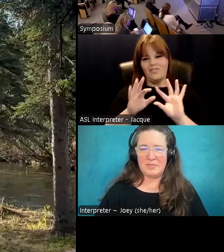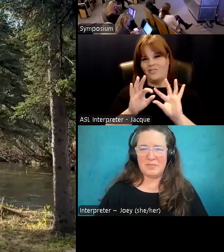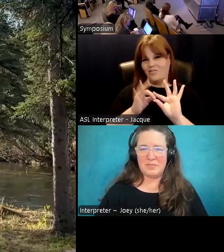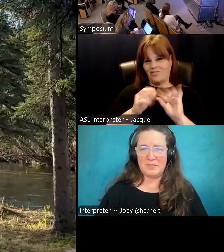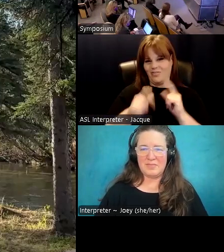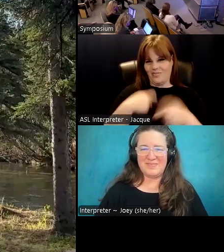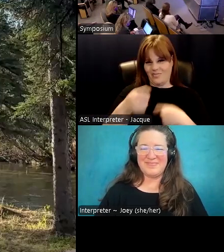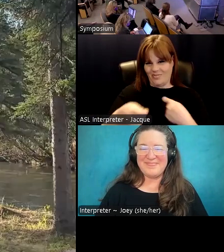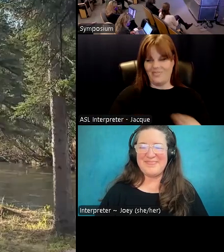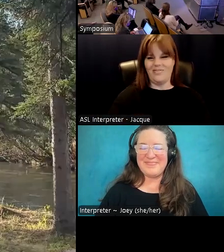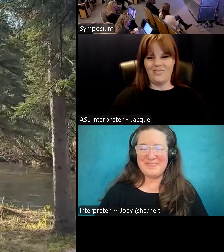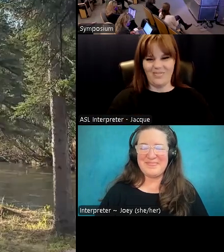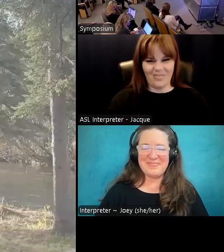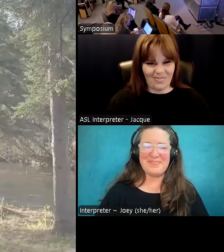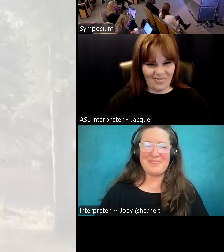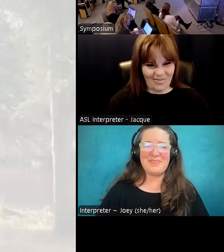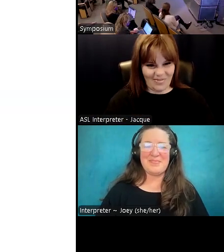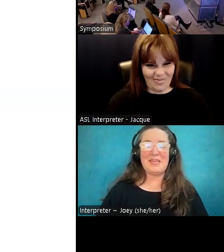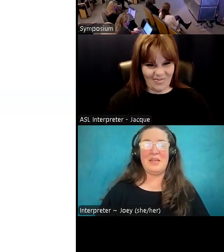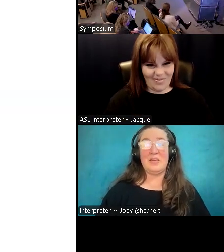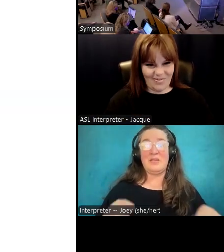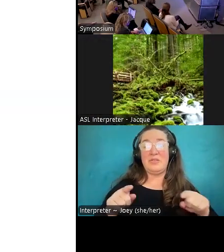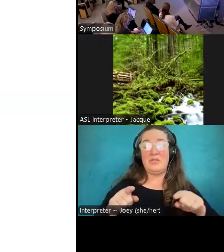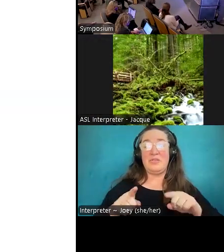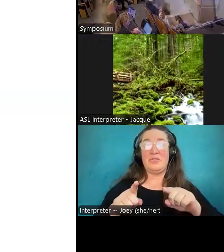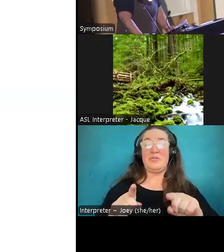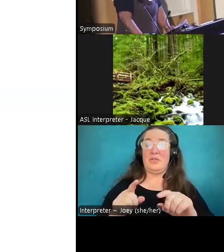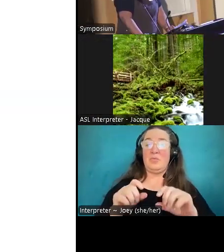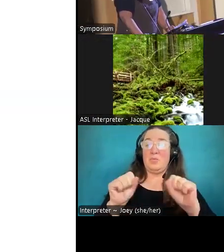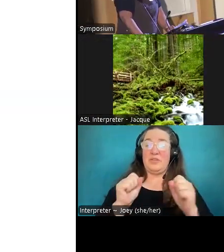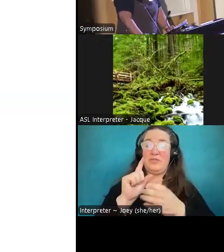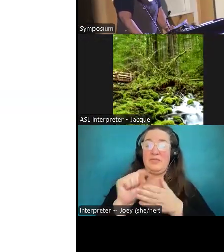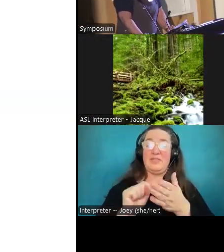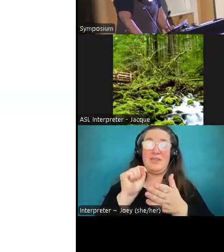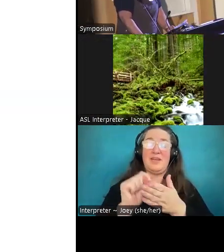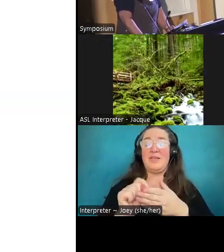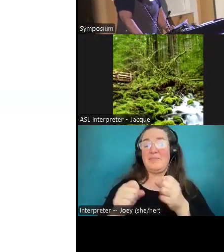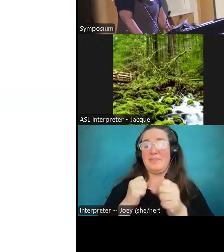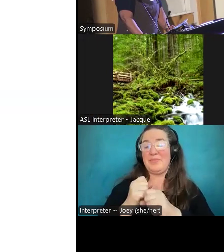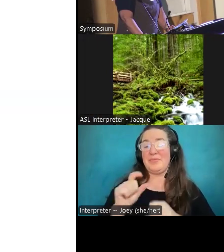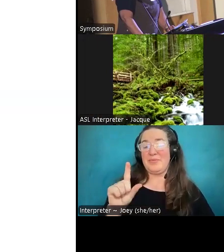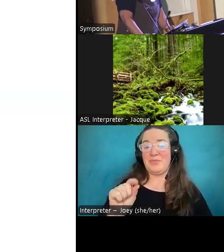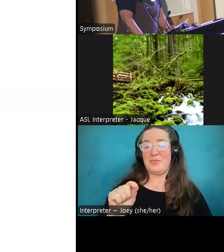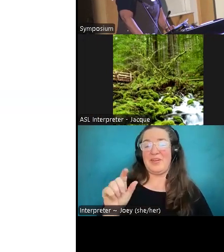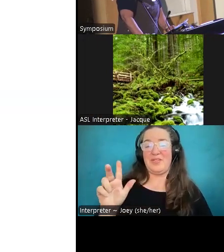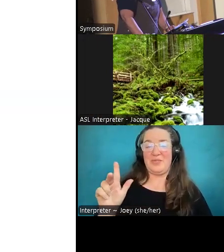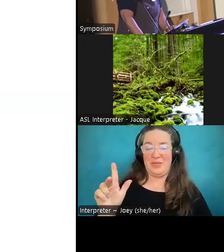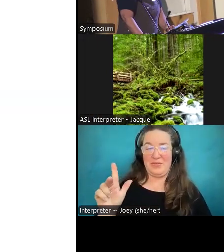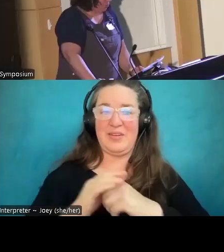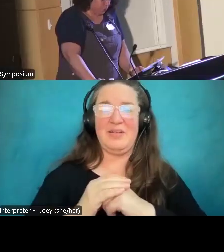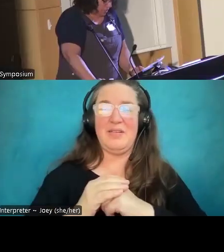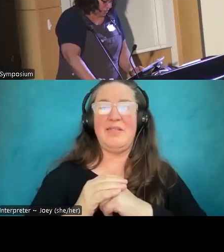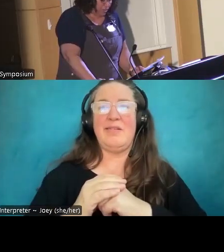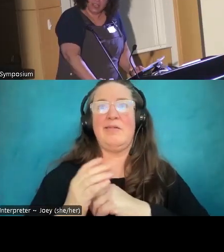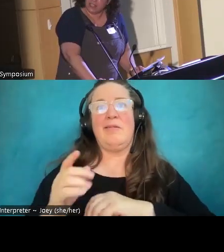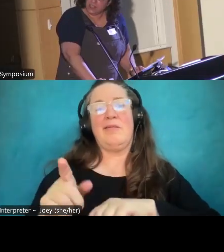So, in the winter of 2023, after a long day of teaching, I was mindlessly scrolling